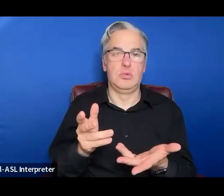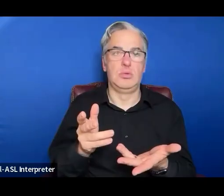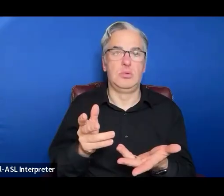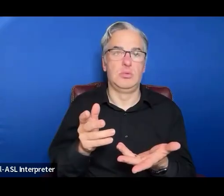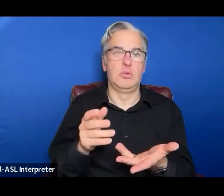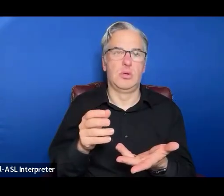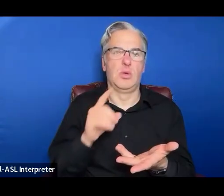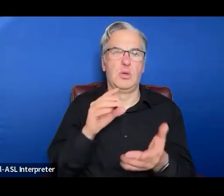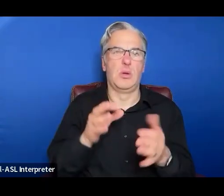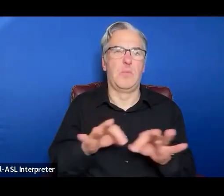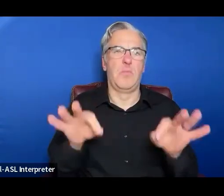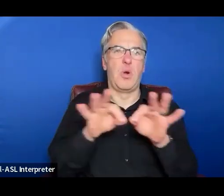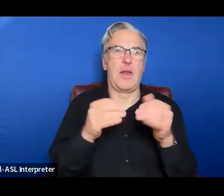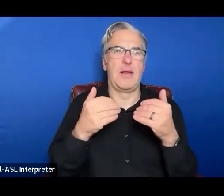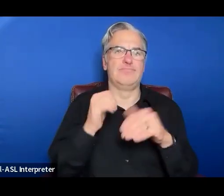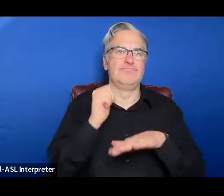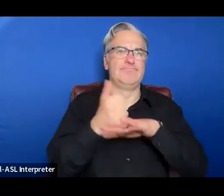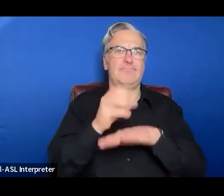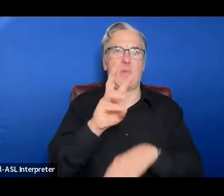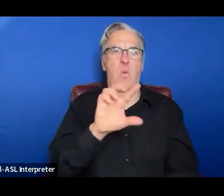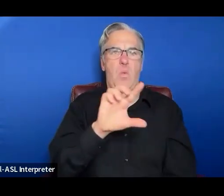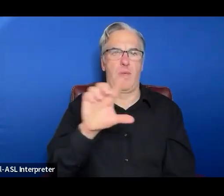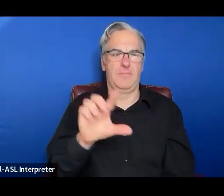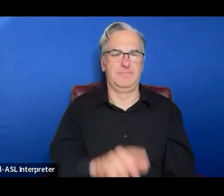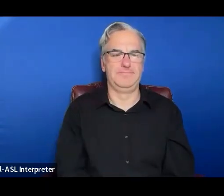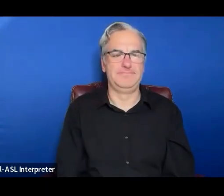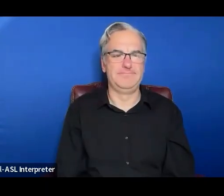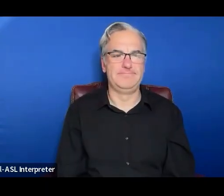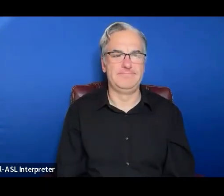well. All right, let's go to the next slide.